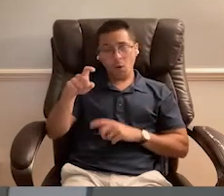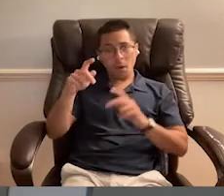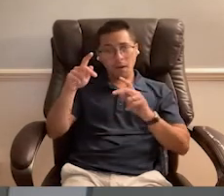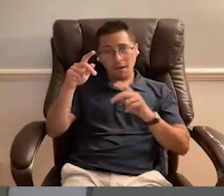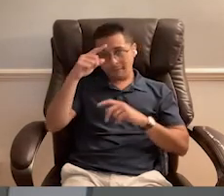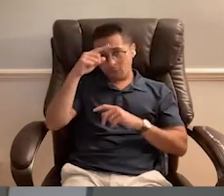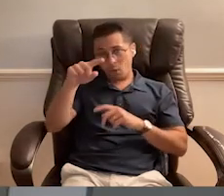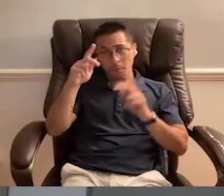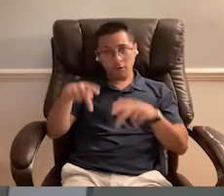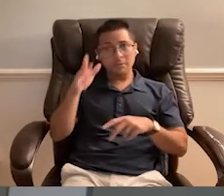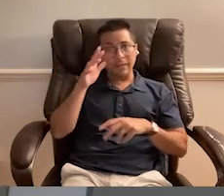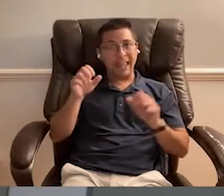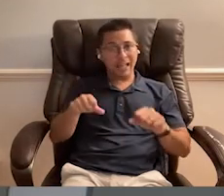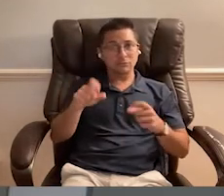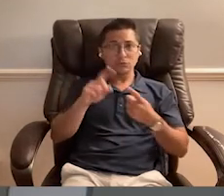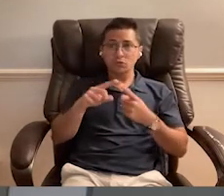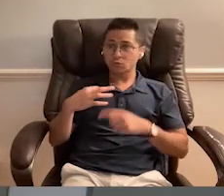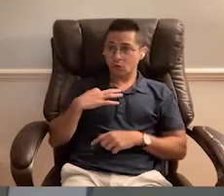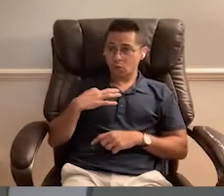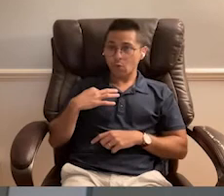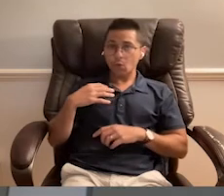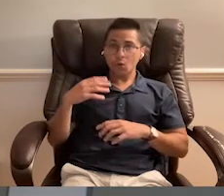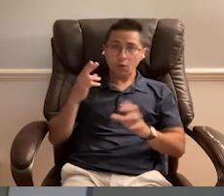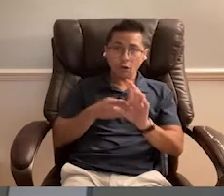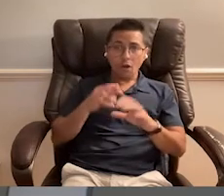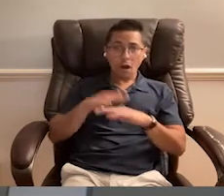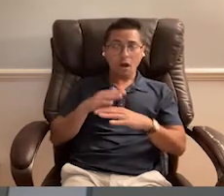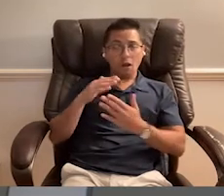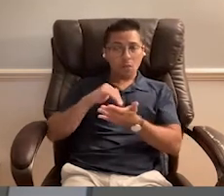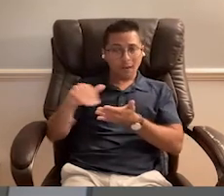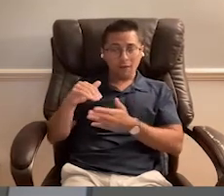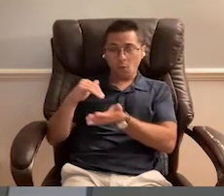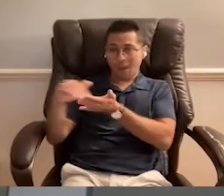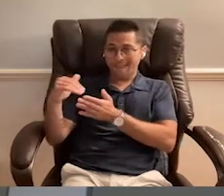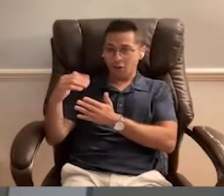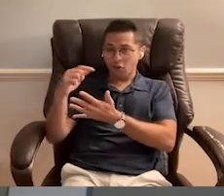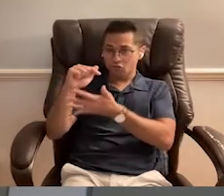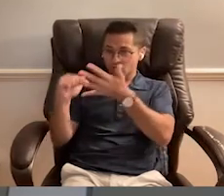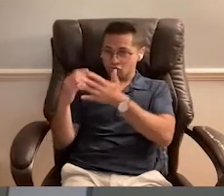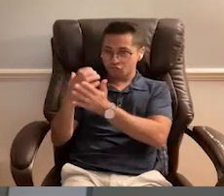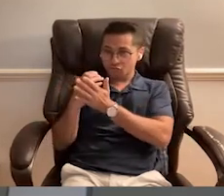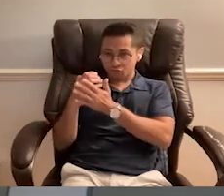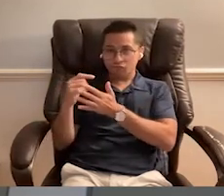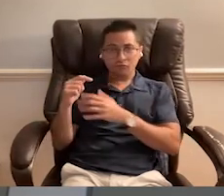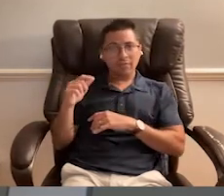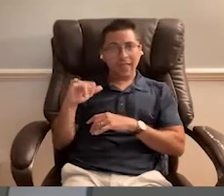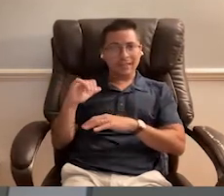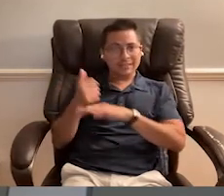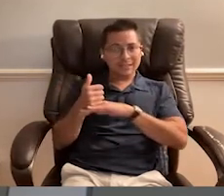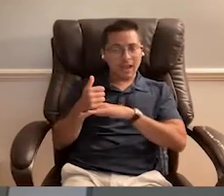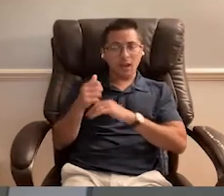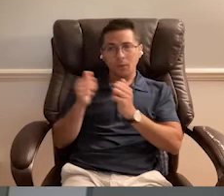issue, but in order for a person to be eligible to enroll on the waiver, our waiver